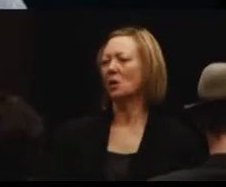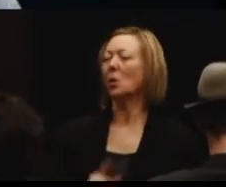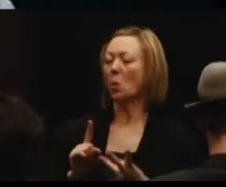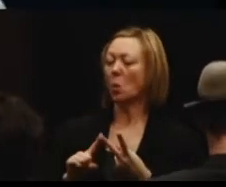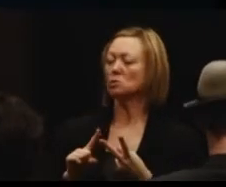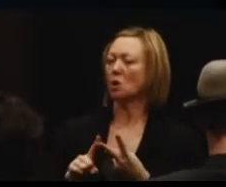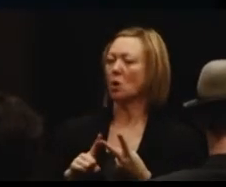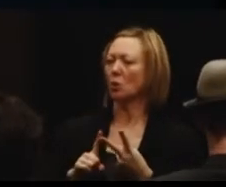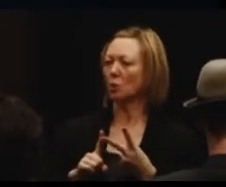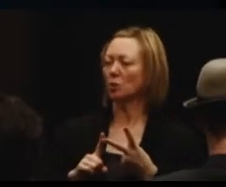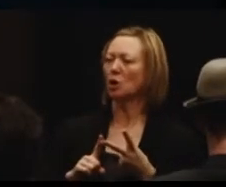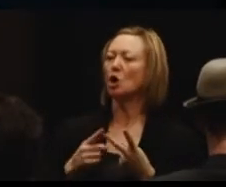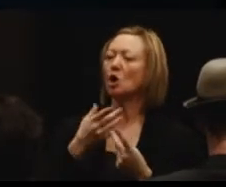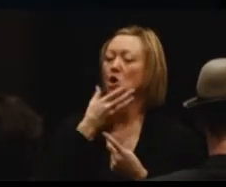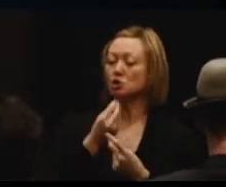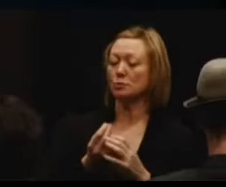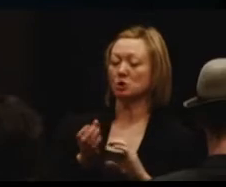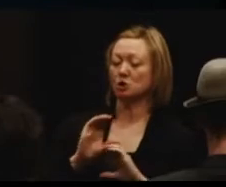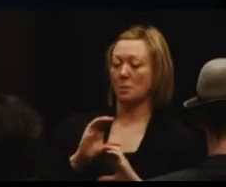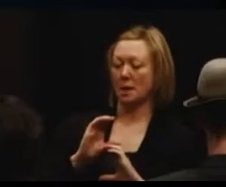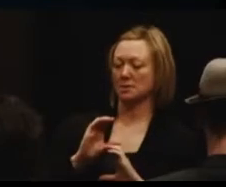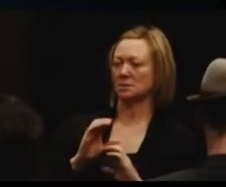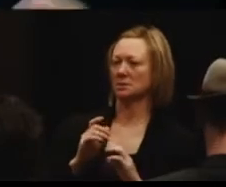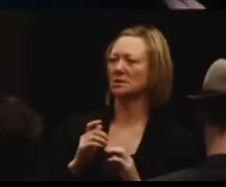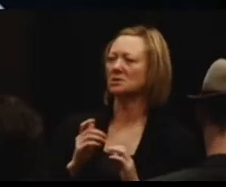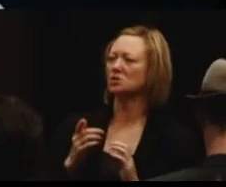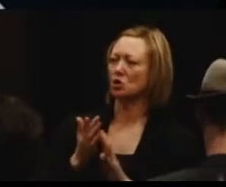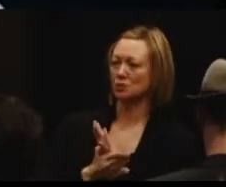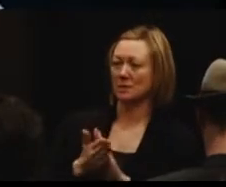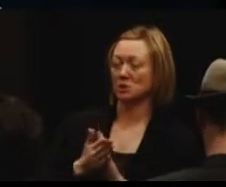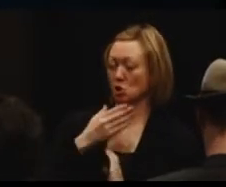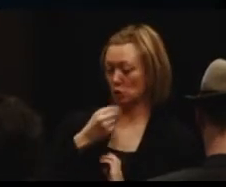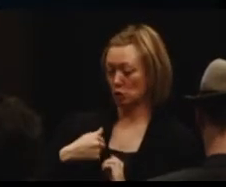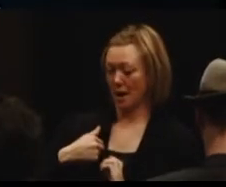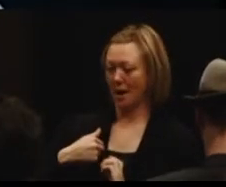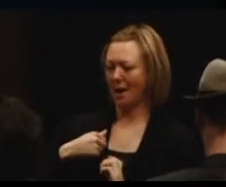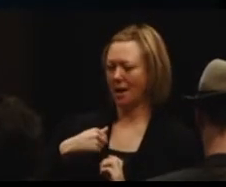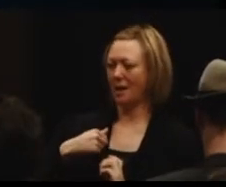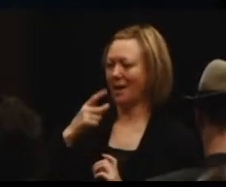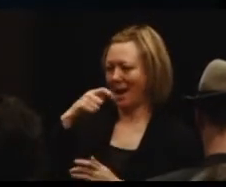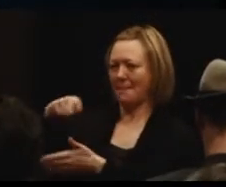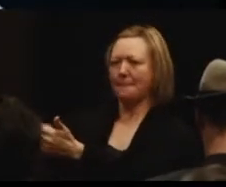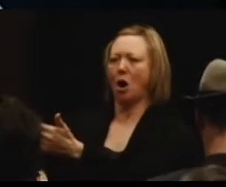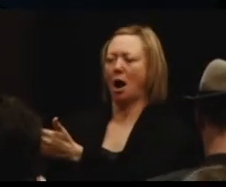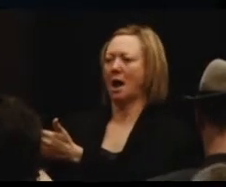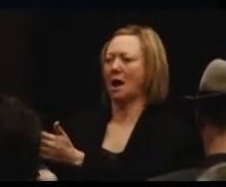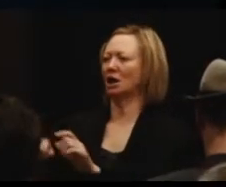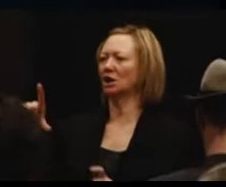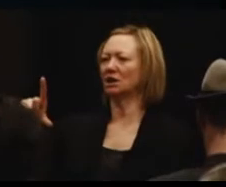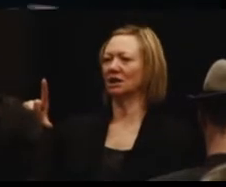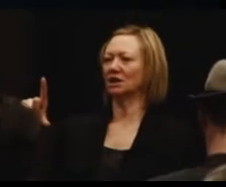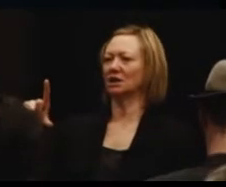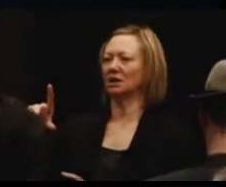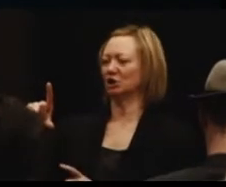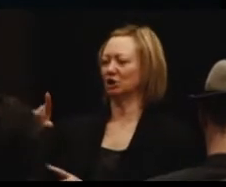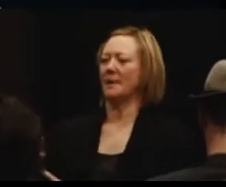surplus, which is basically the gain you get as a consumer where you can buy something for cheaper than what you were willing to pay for it. And